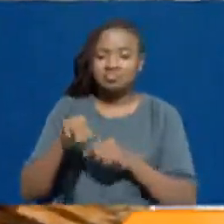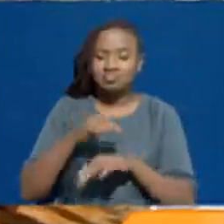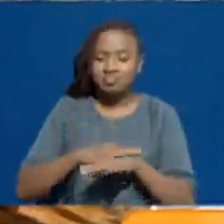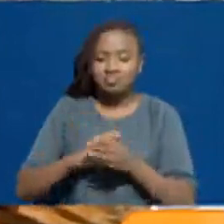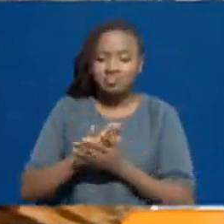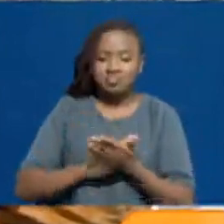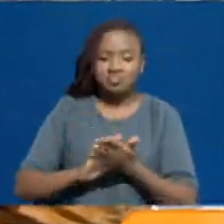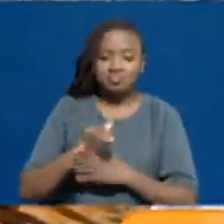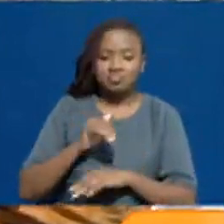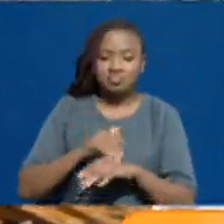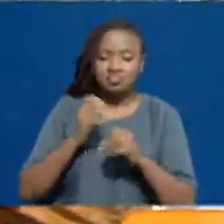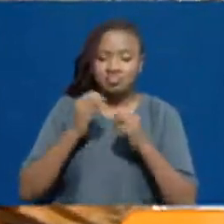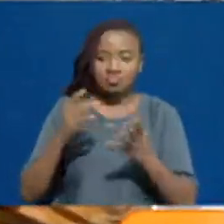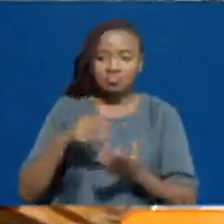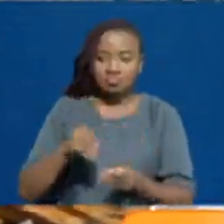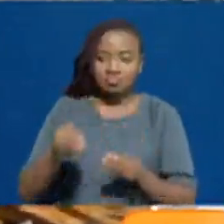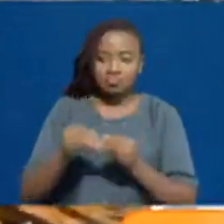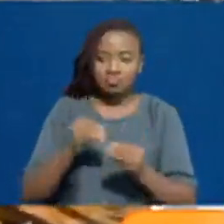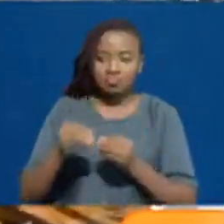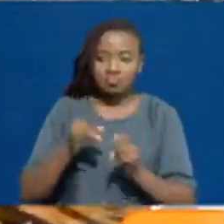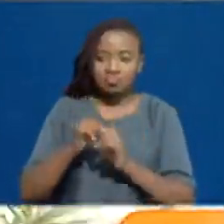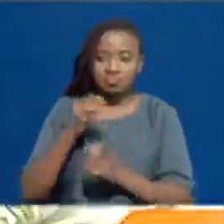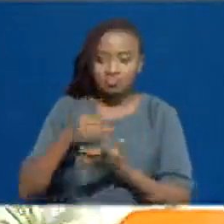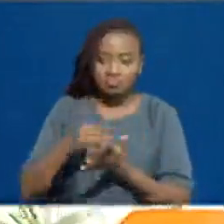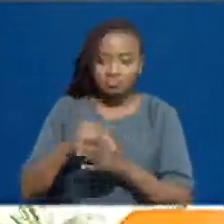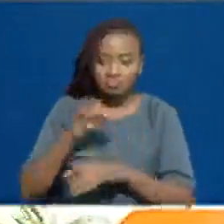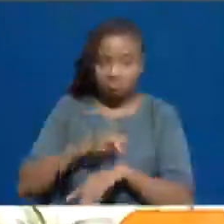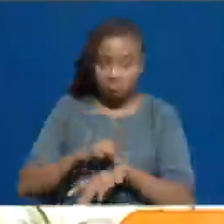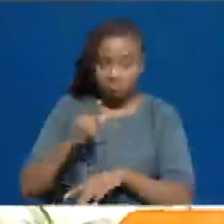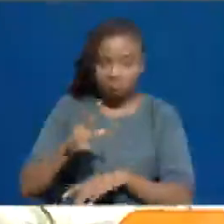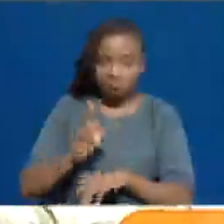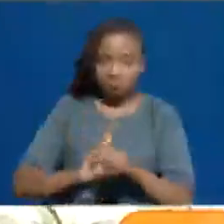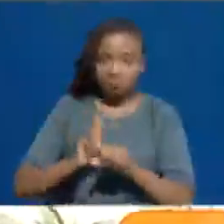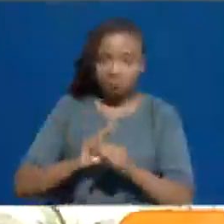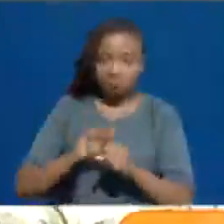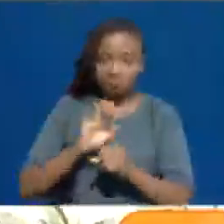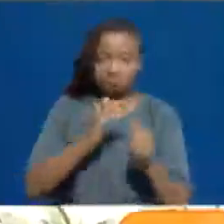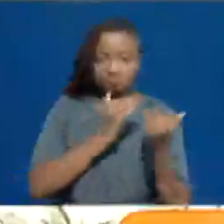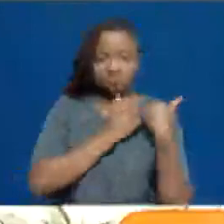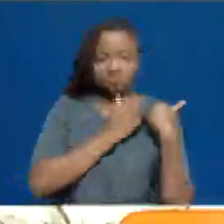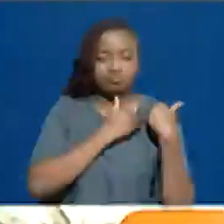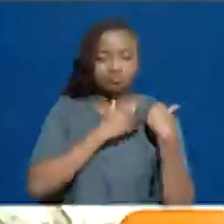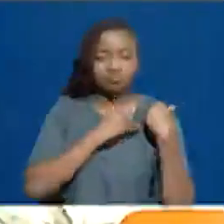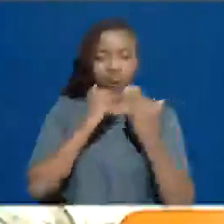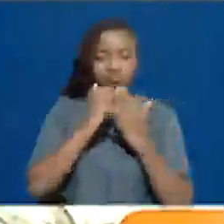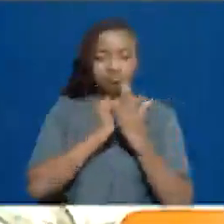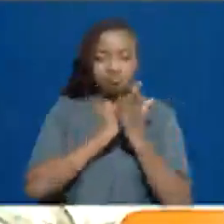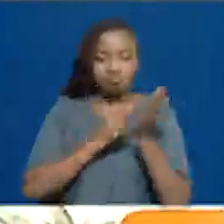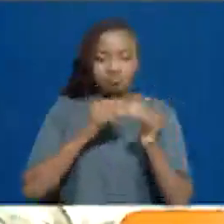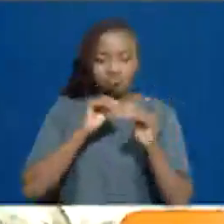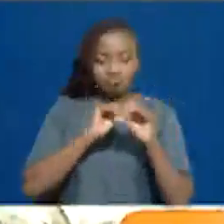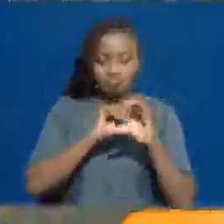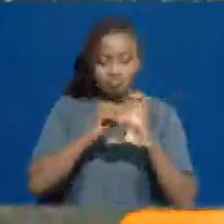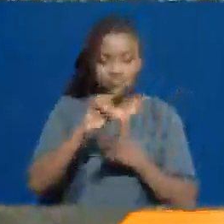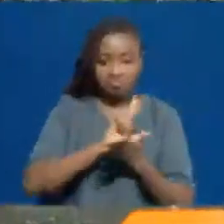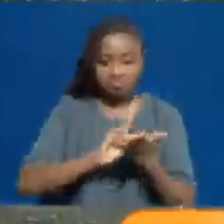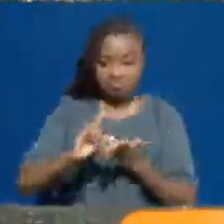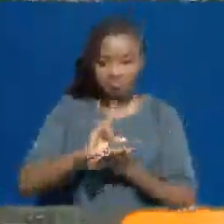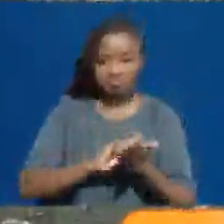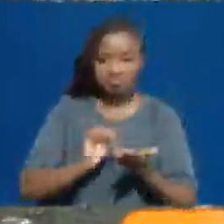their products generate, and the money is used by the Extended Producer Responsibility Compliance Scheme to invest in local